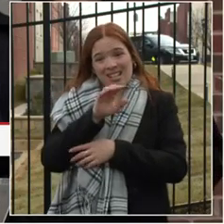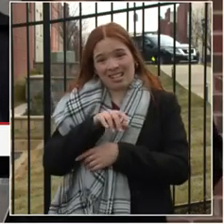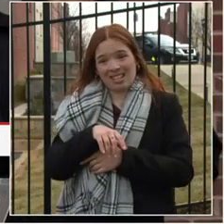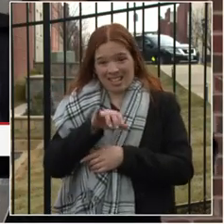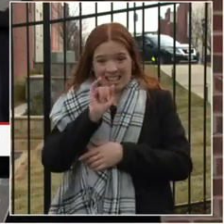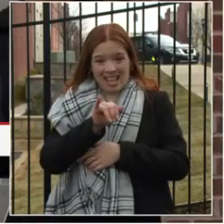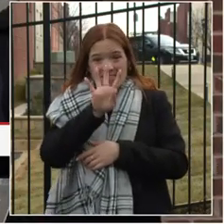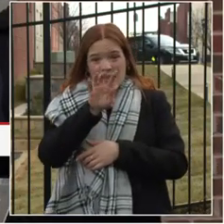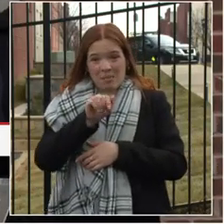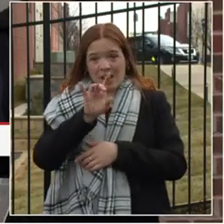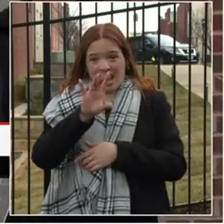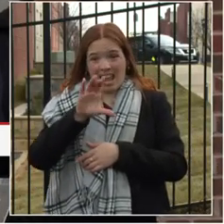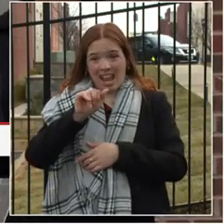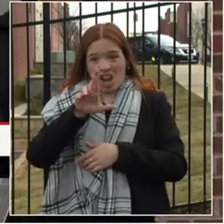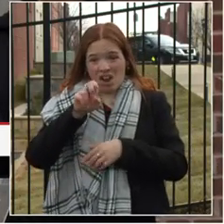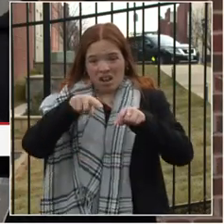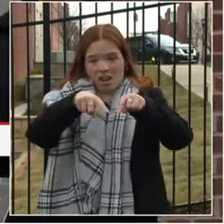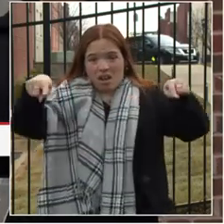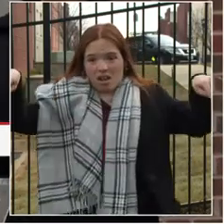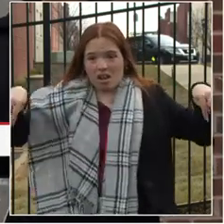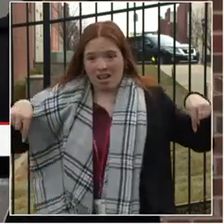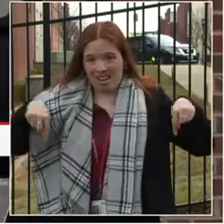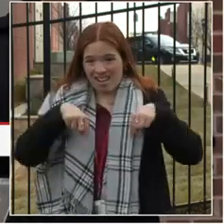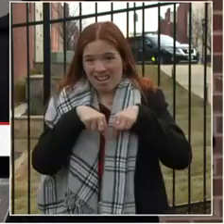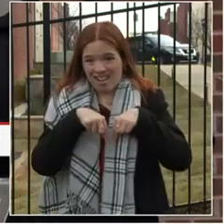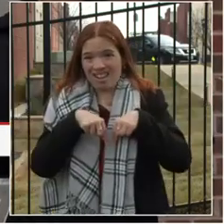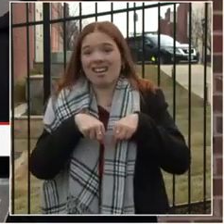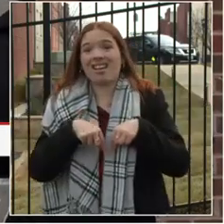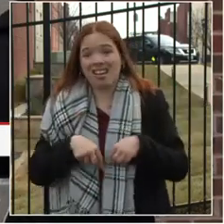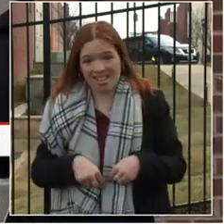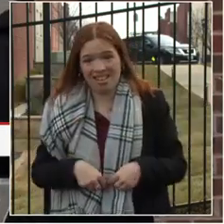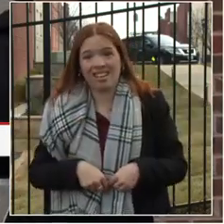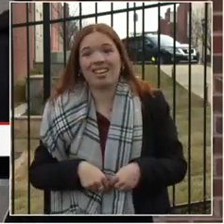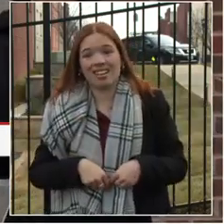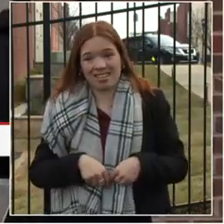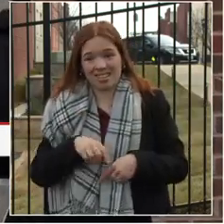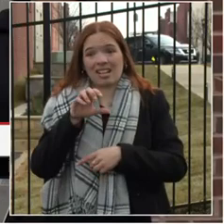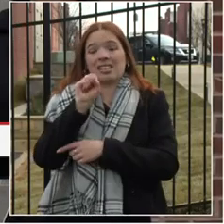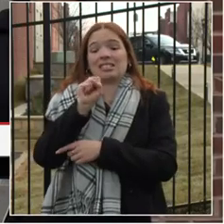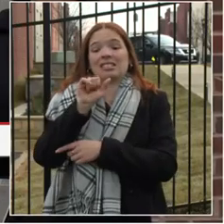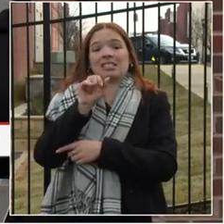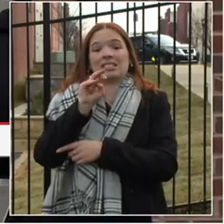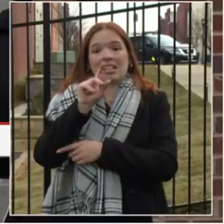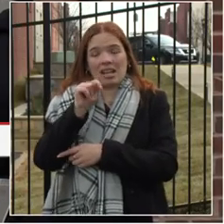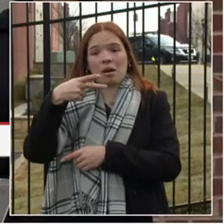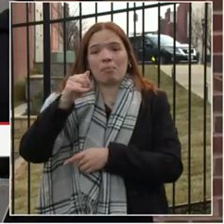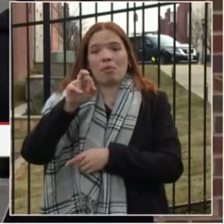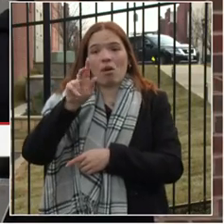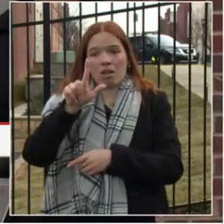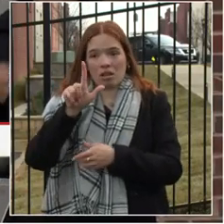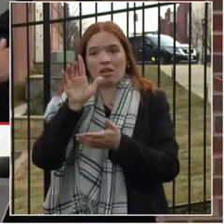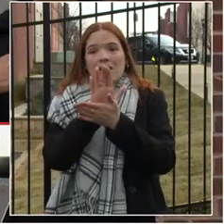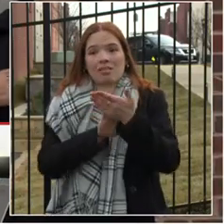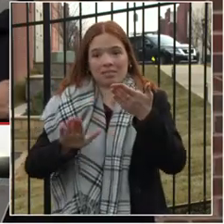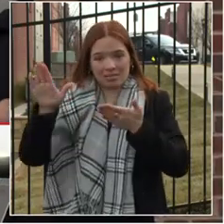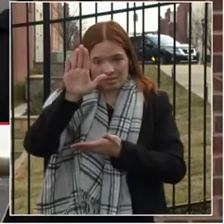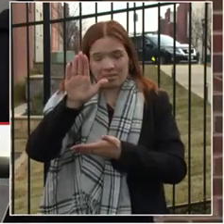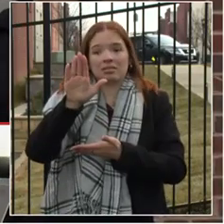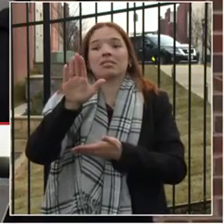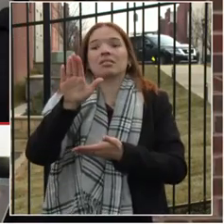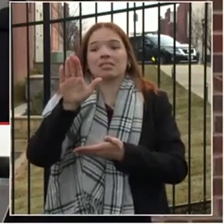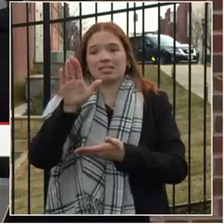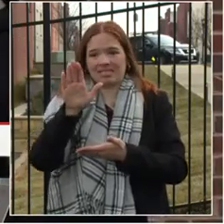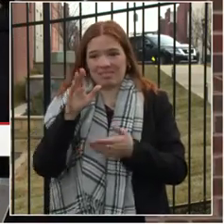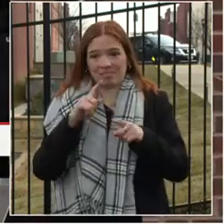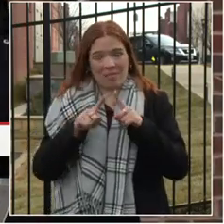College, and as Mayor Bowser has put it, there came a time where there was a higher and better use for this land